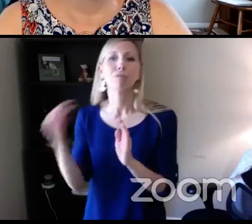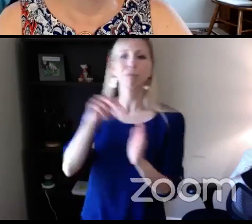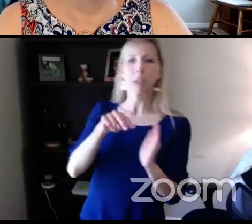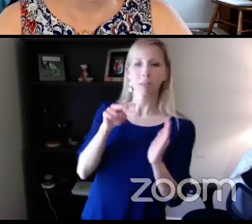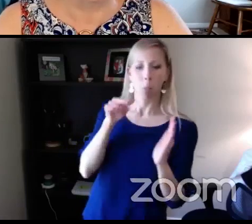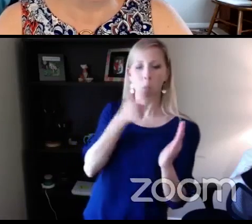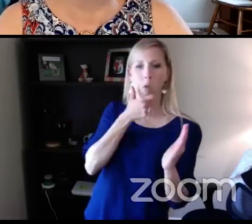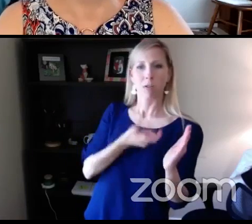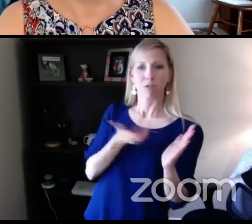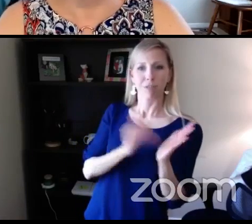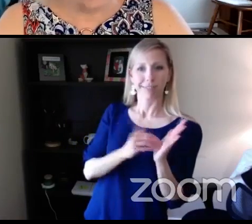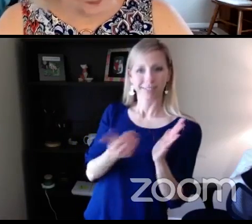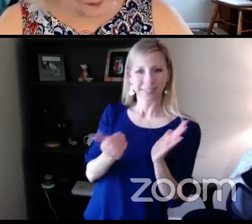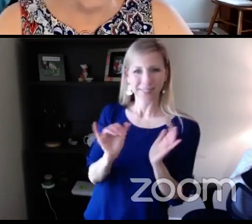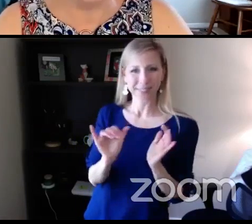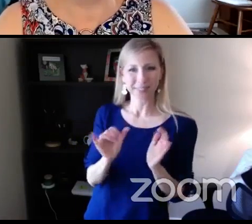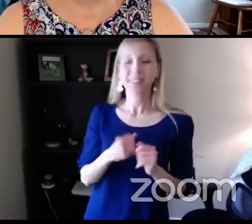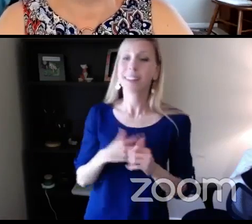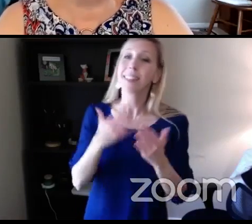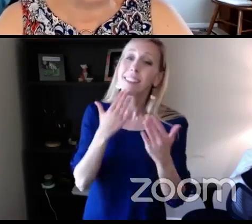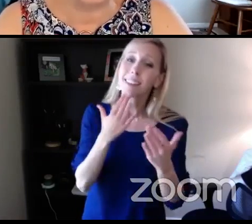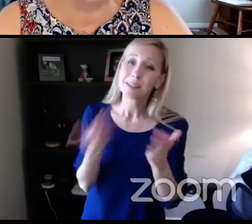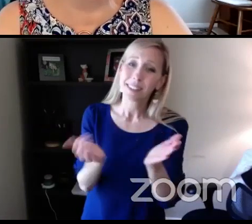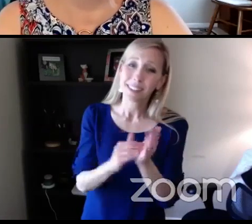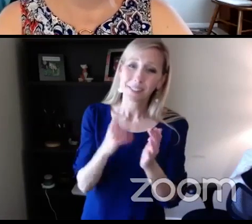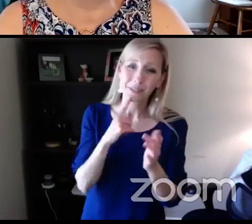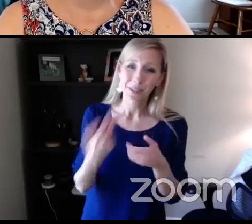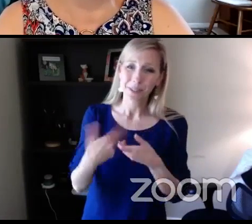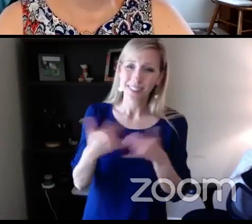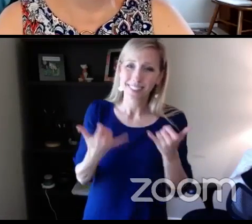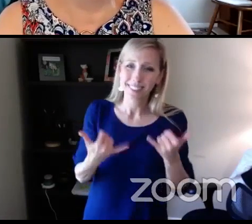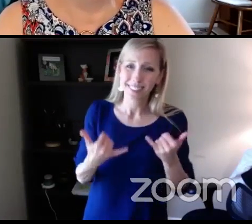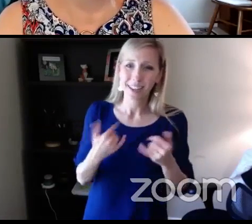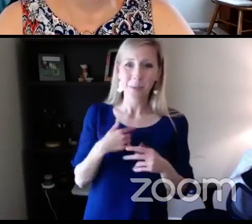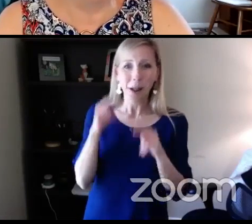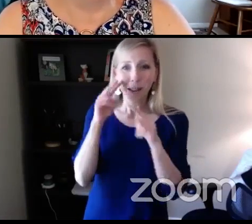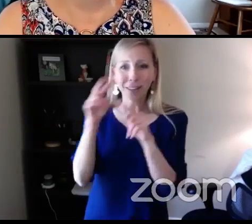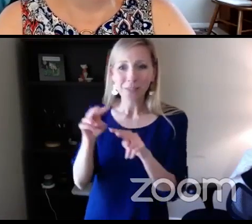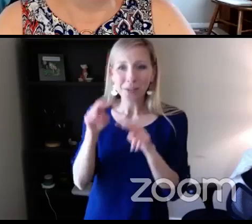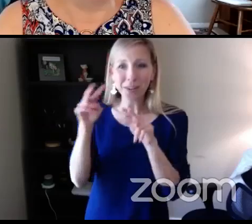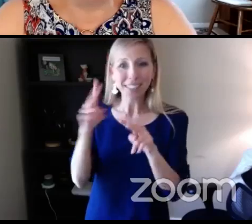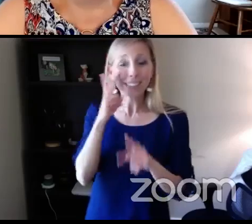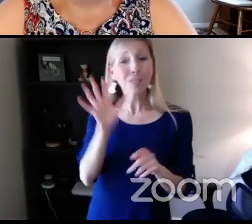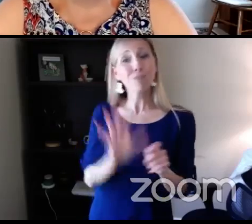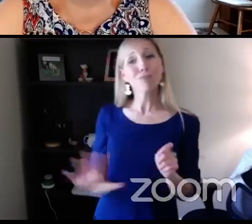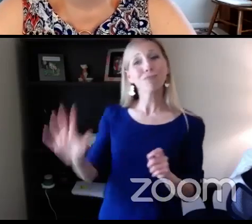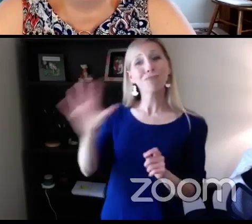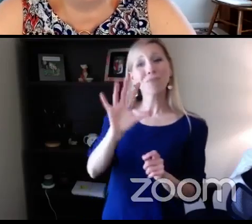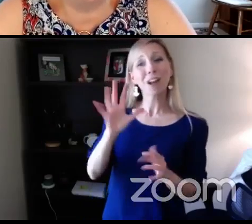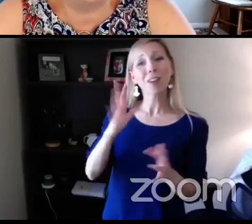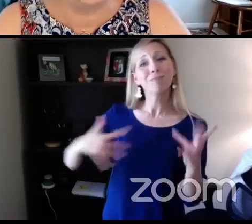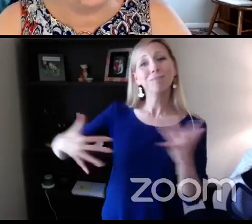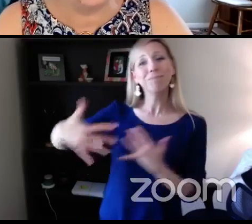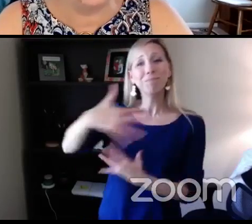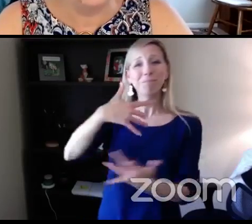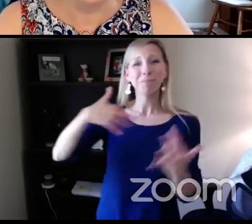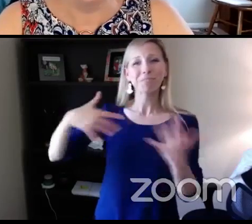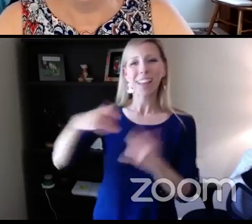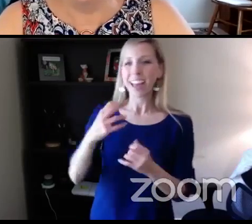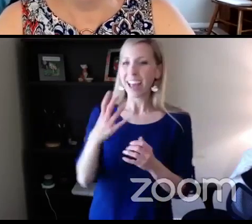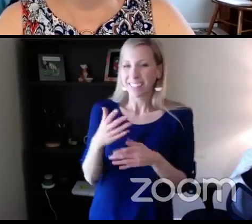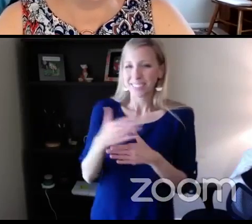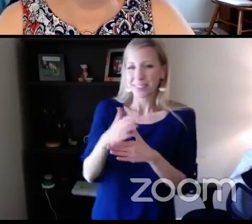guys so much for joining us today, and we look forward to seeing you around and sharing your resources okay. with all